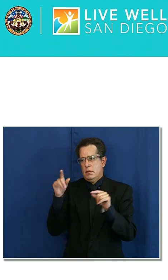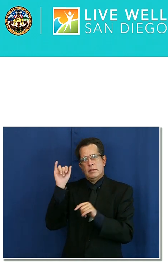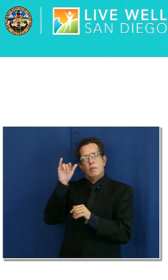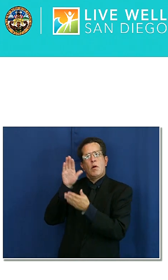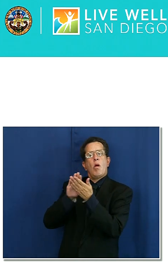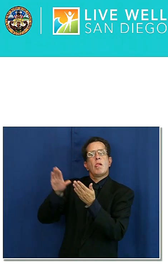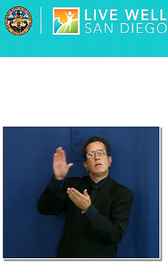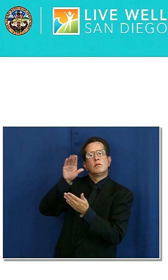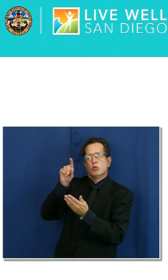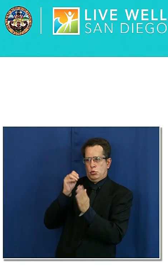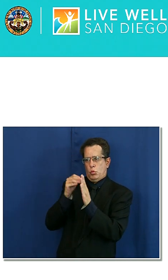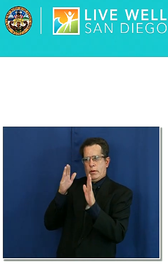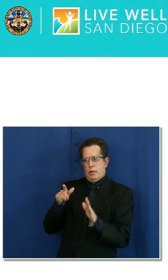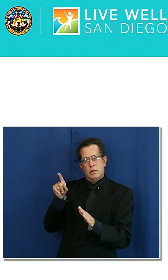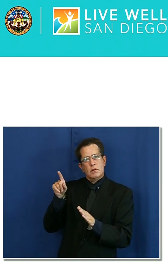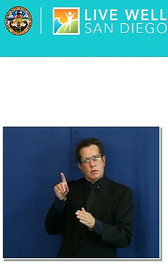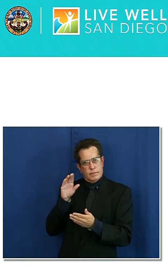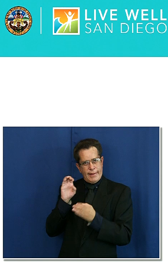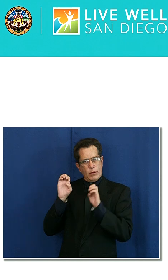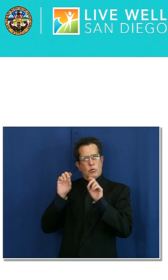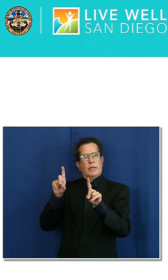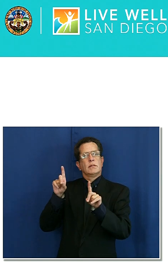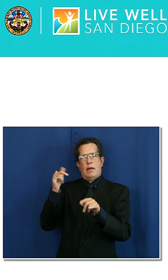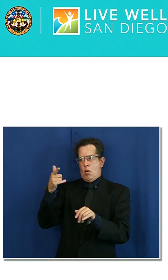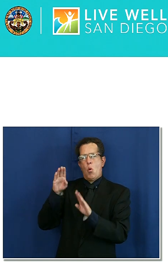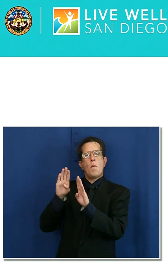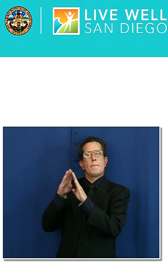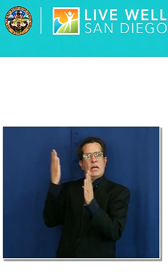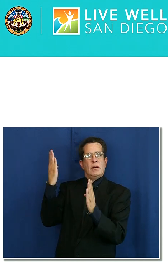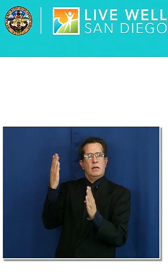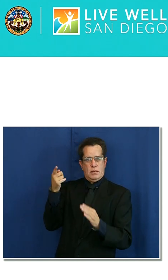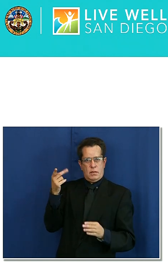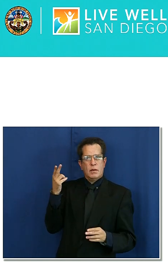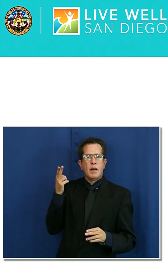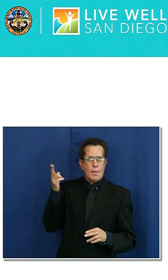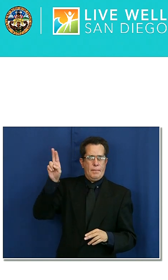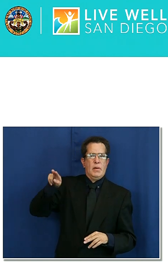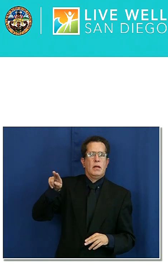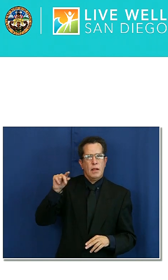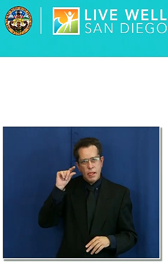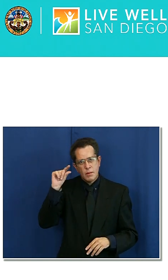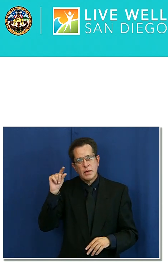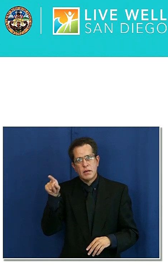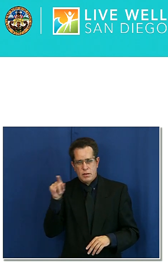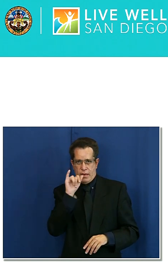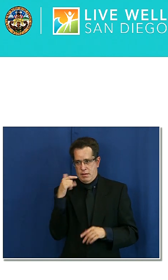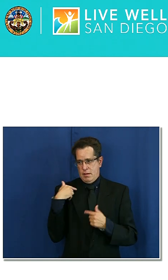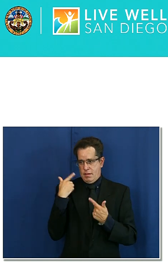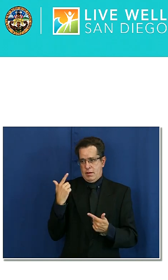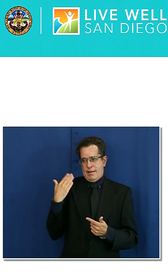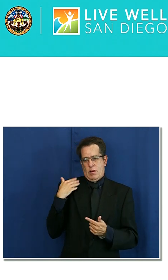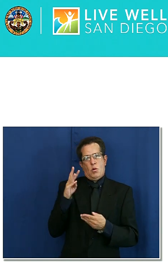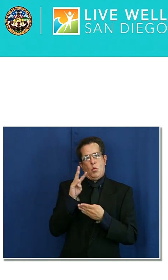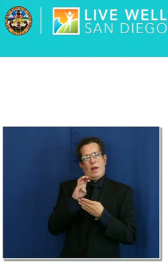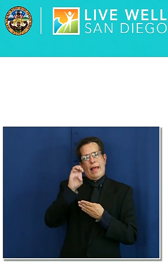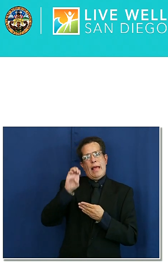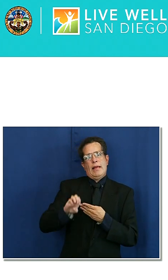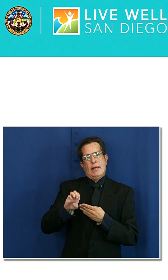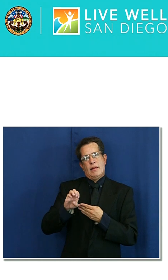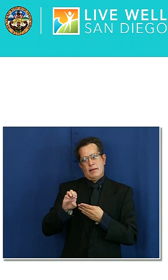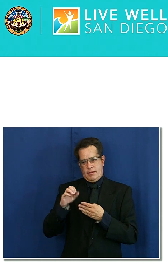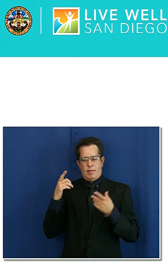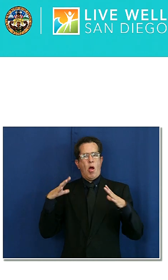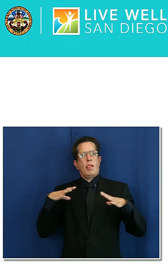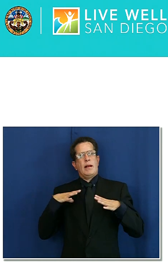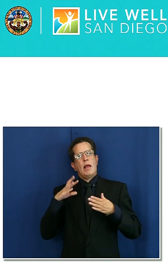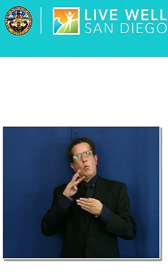student activity with the education, higher education, and we've just had a long weekend. And I would say that those things